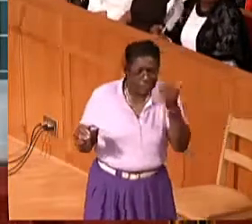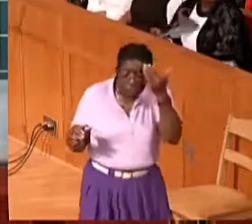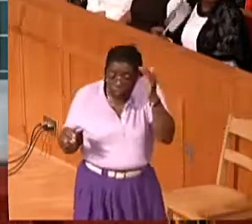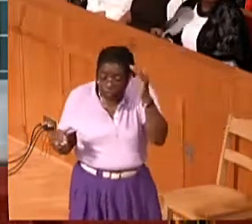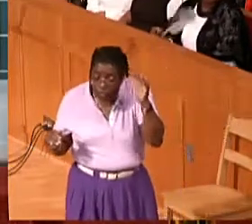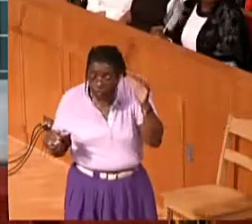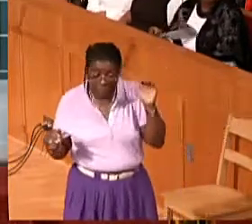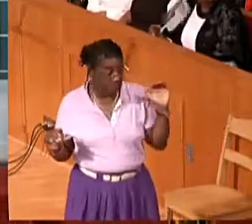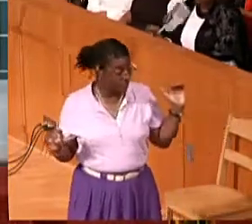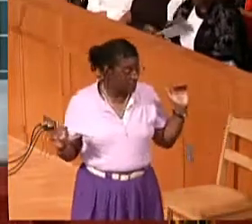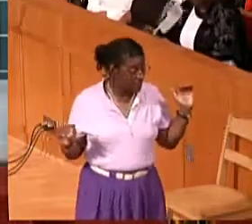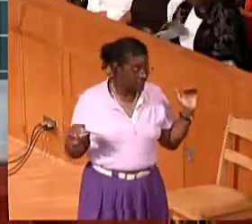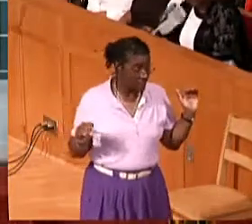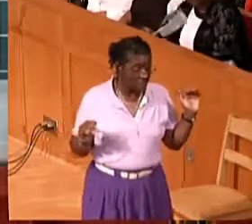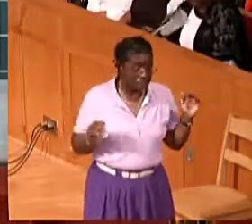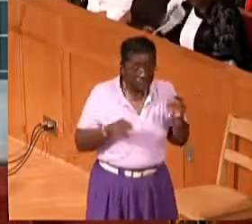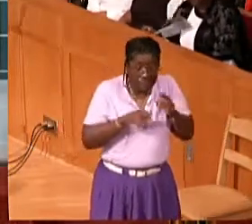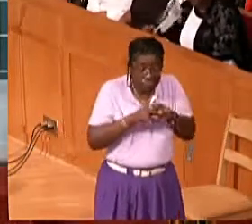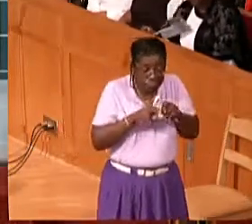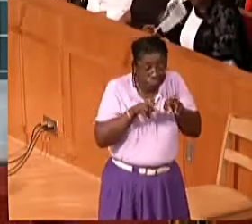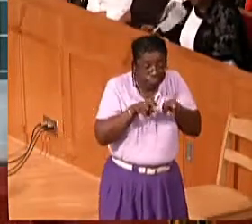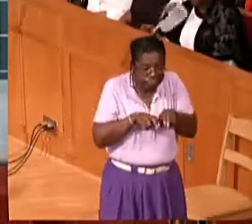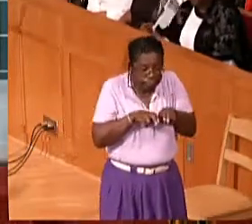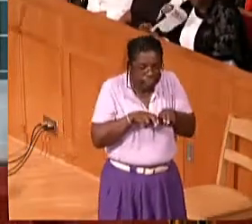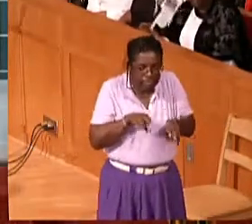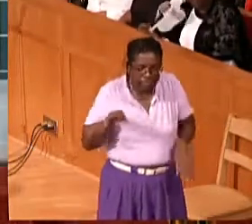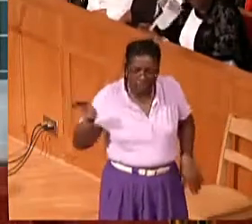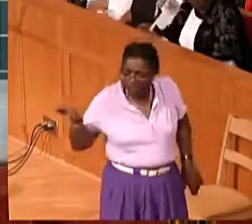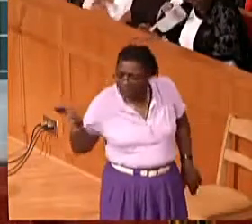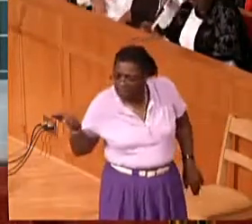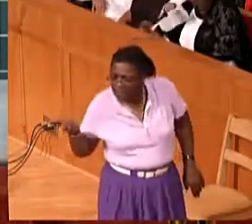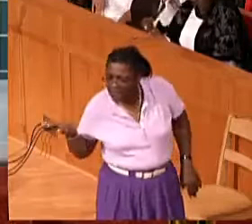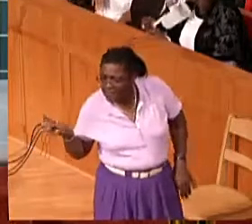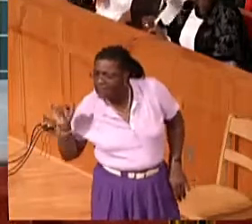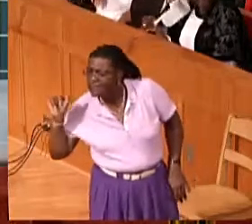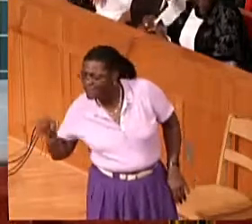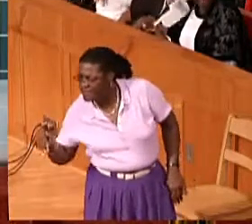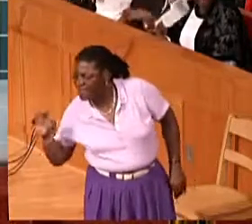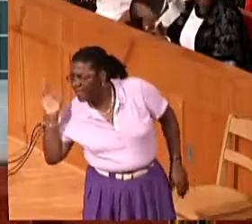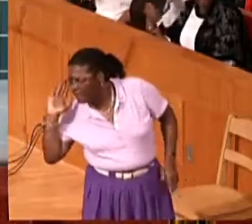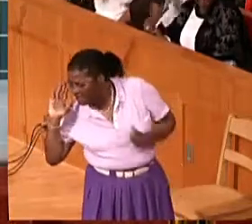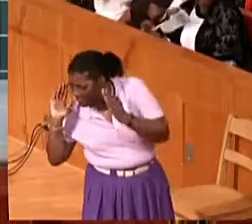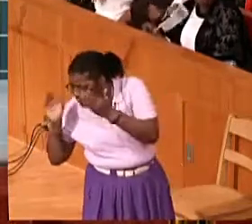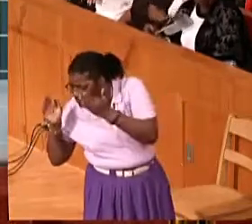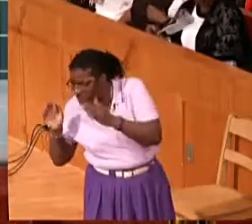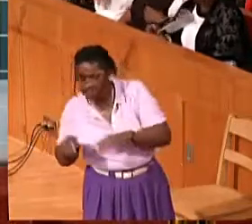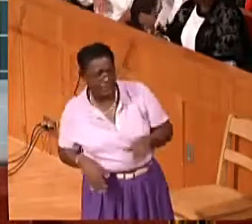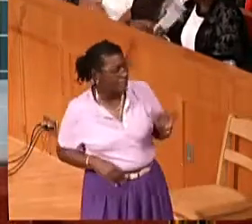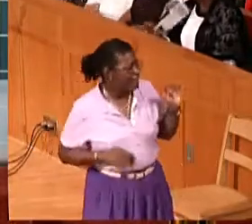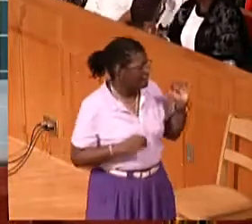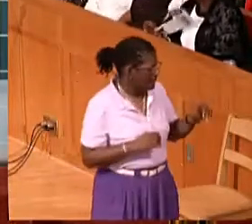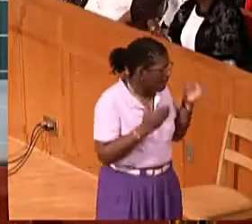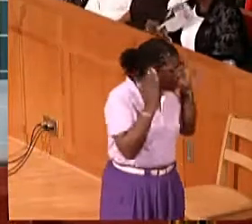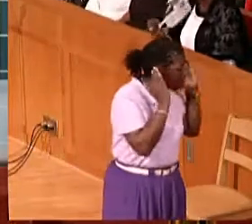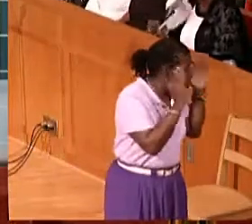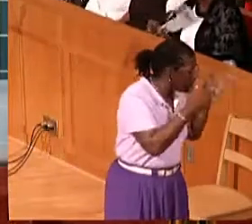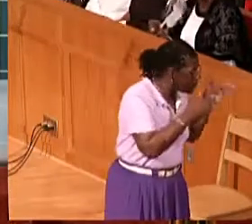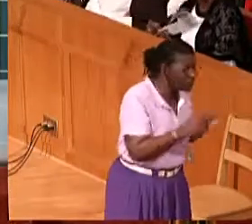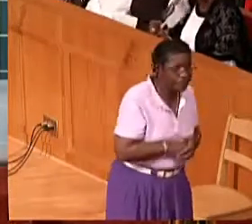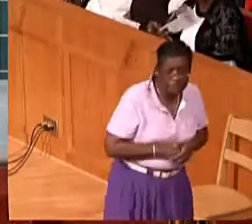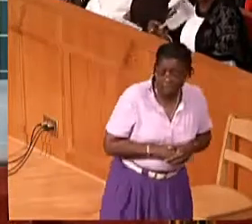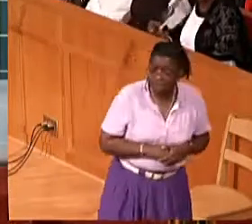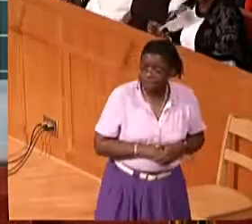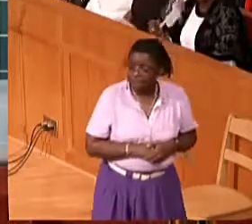interactive message. I'm going to have you touching on them all day. Touch them again. Say, remain focused. Amen. Remain